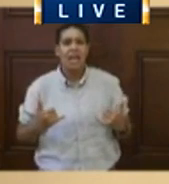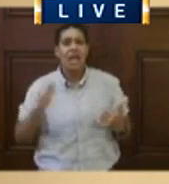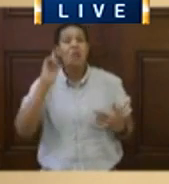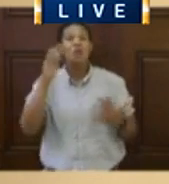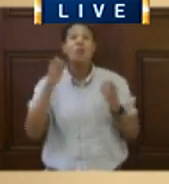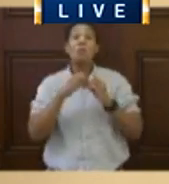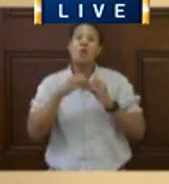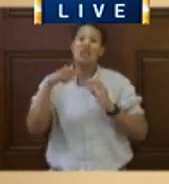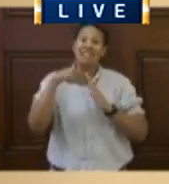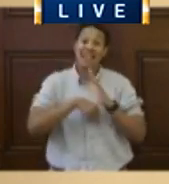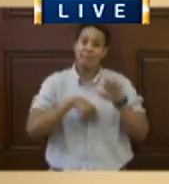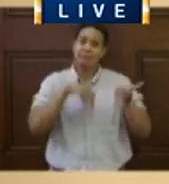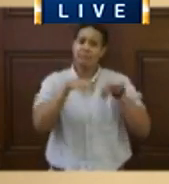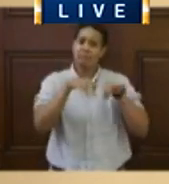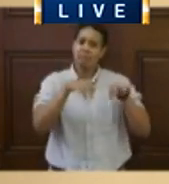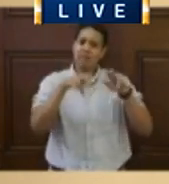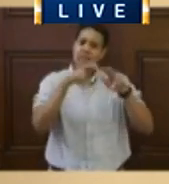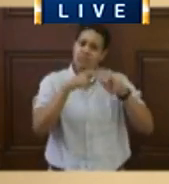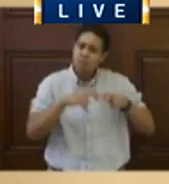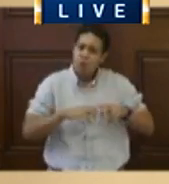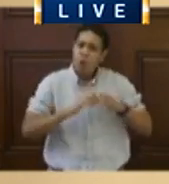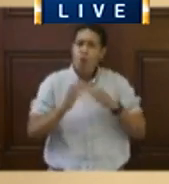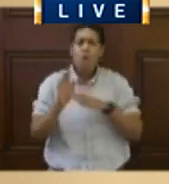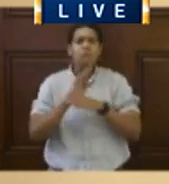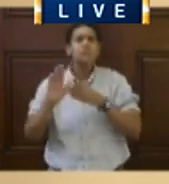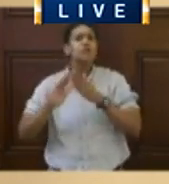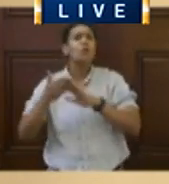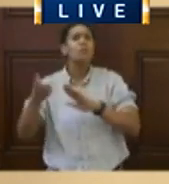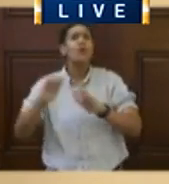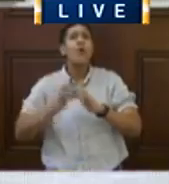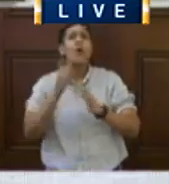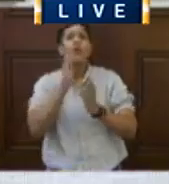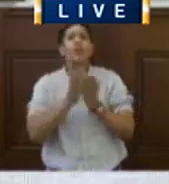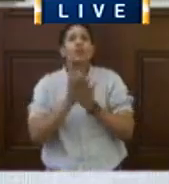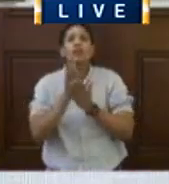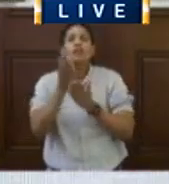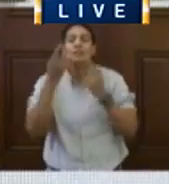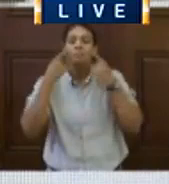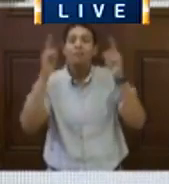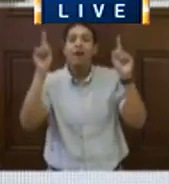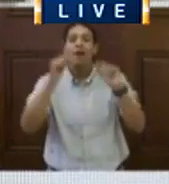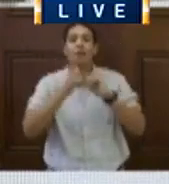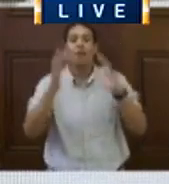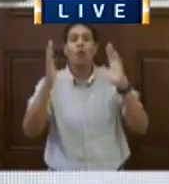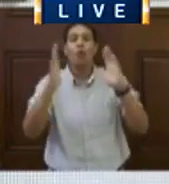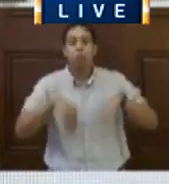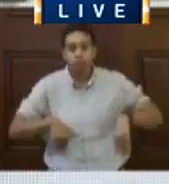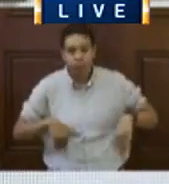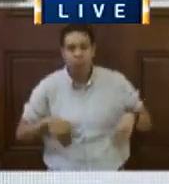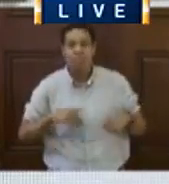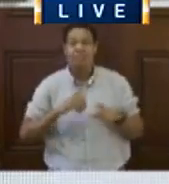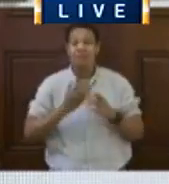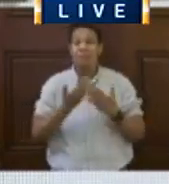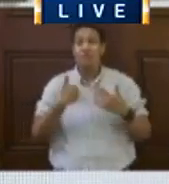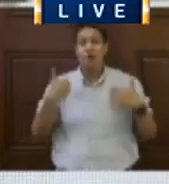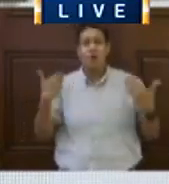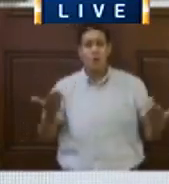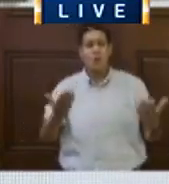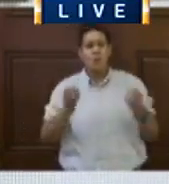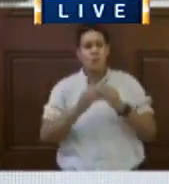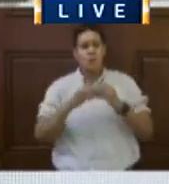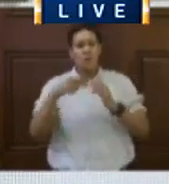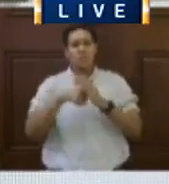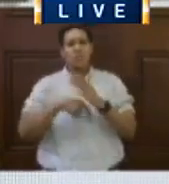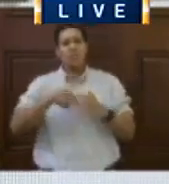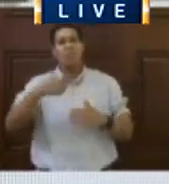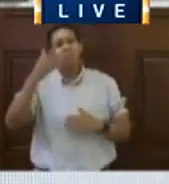in exploring how the business community can stay alive. Before I go any further, let me say up front, yes, the